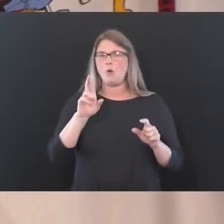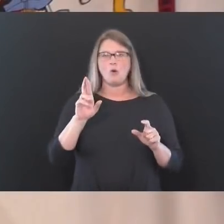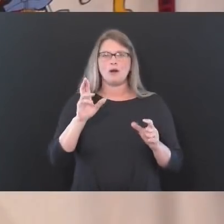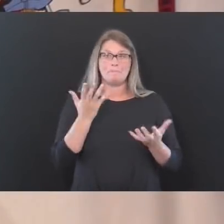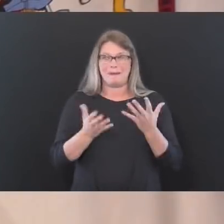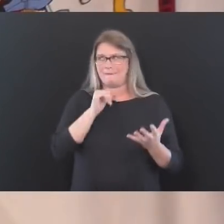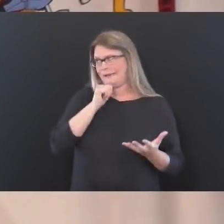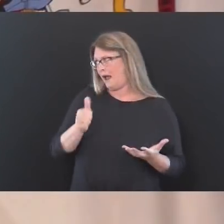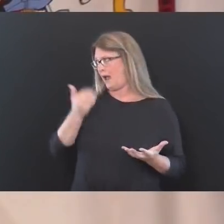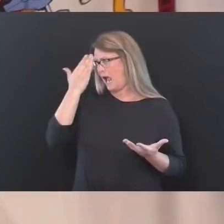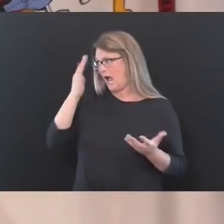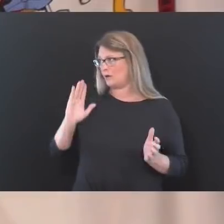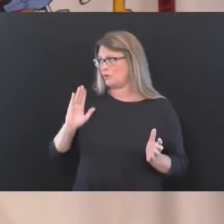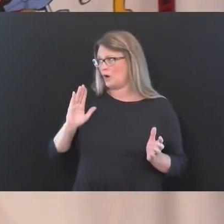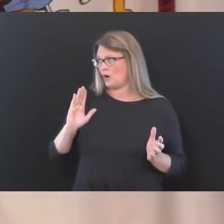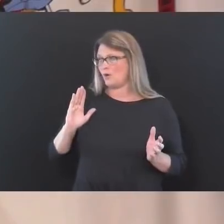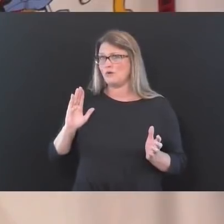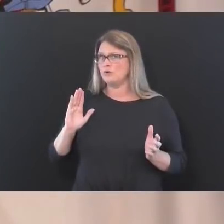the